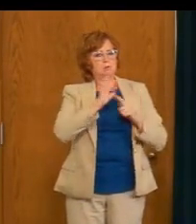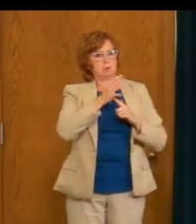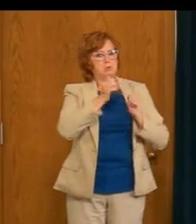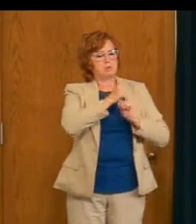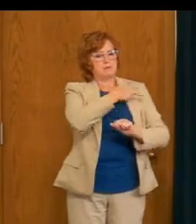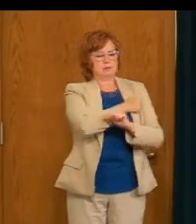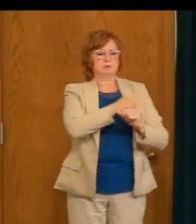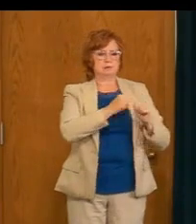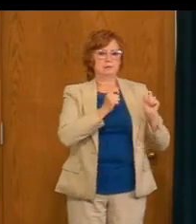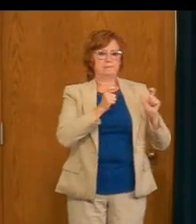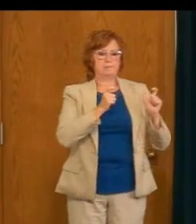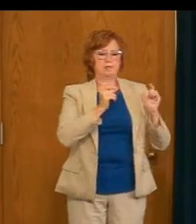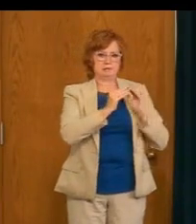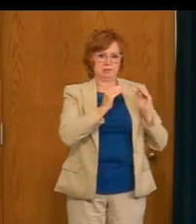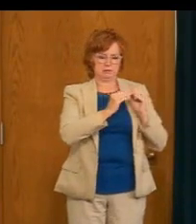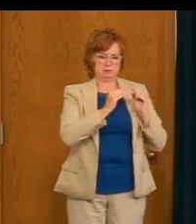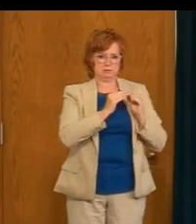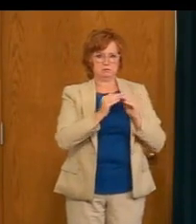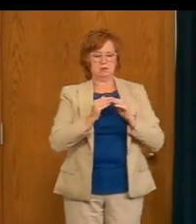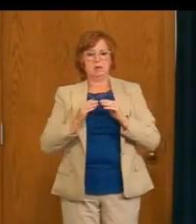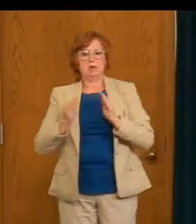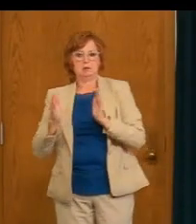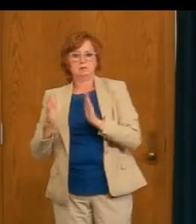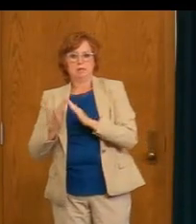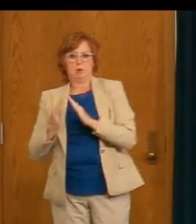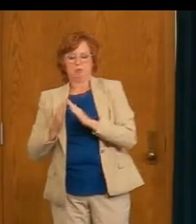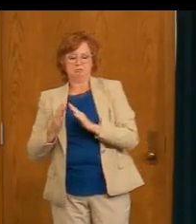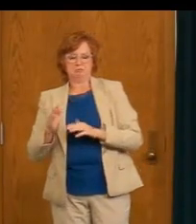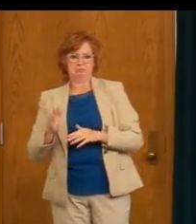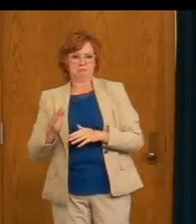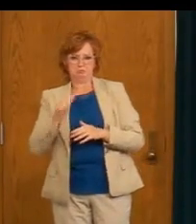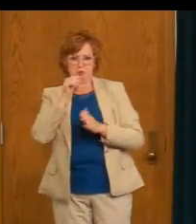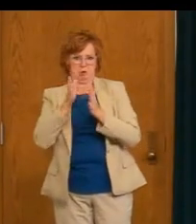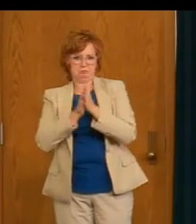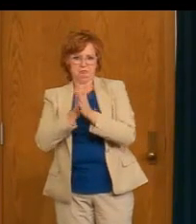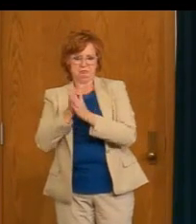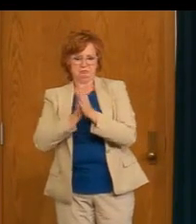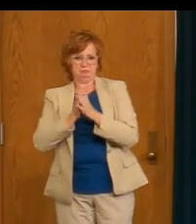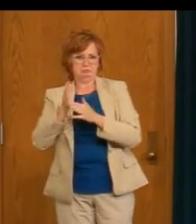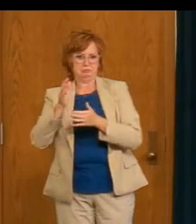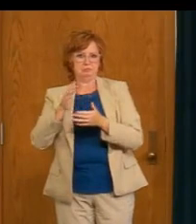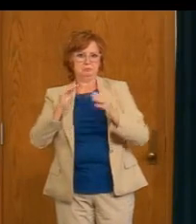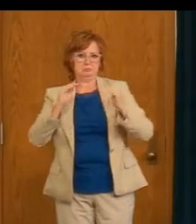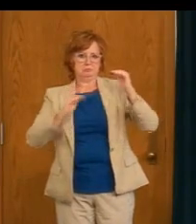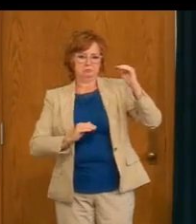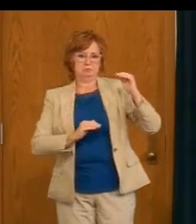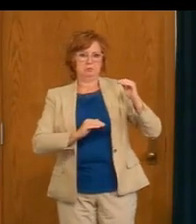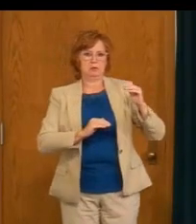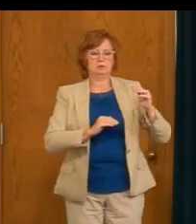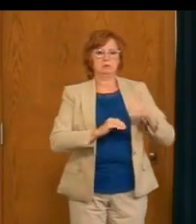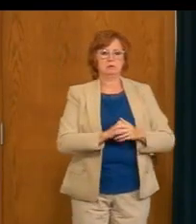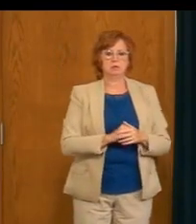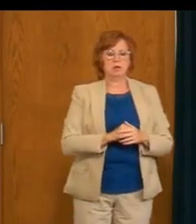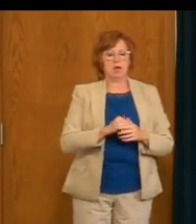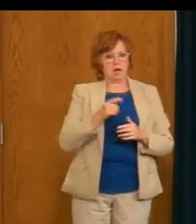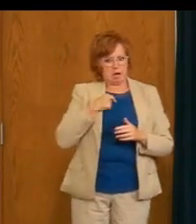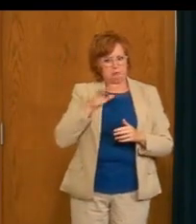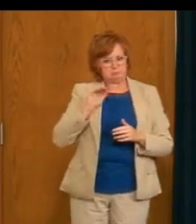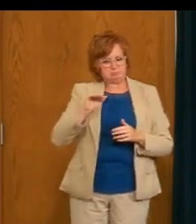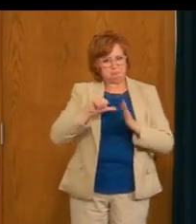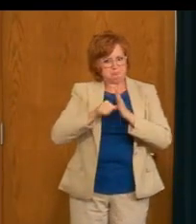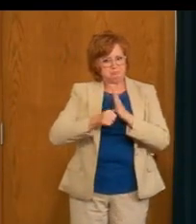areas. Older, I've always said we need to chase the target set by our seniors. We need to chase that target at